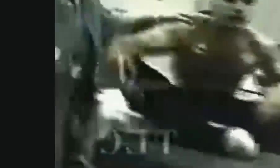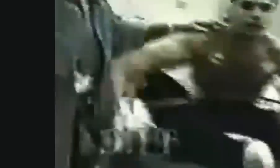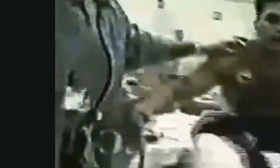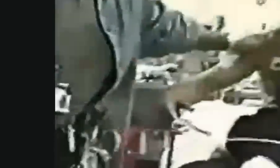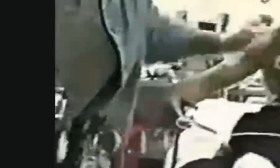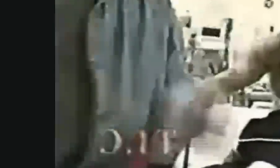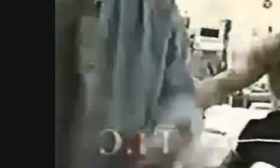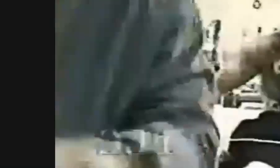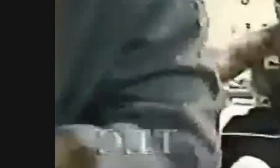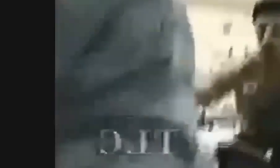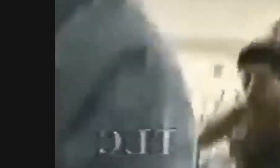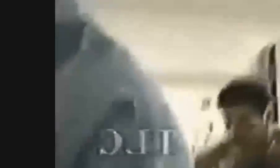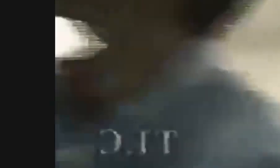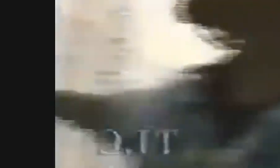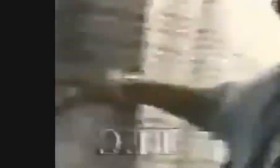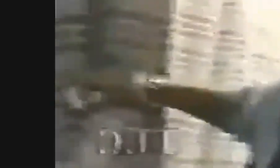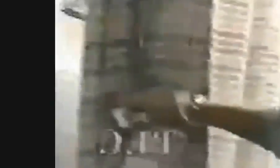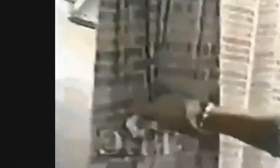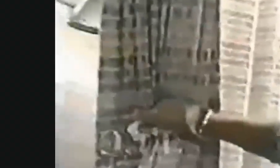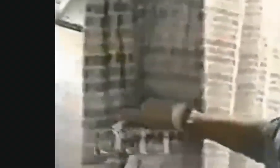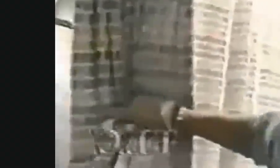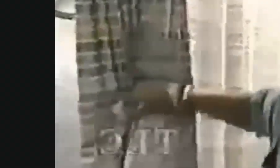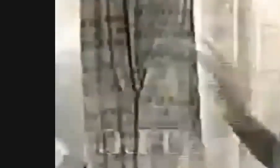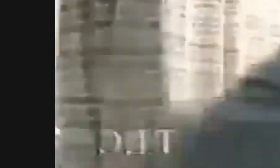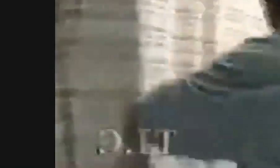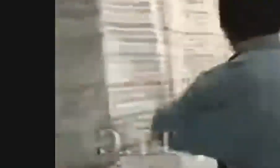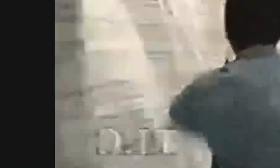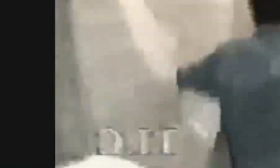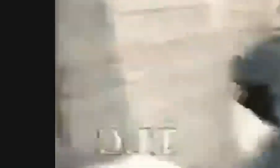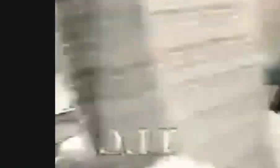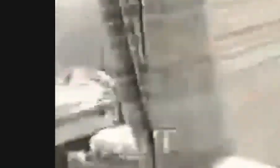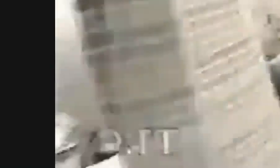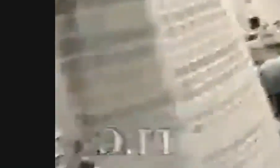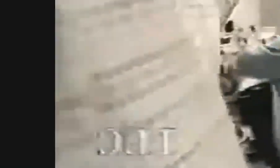Lay back. Hey, security.